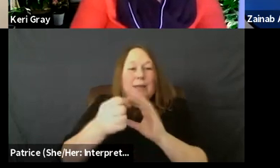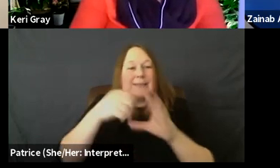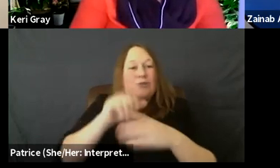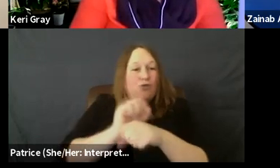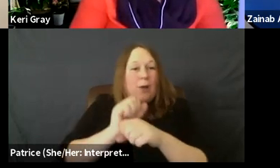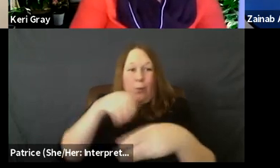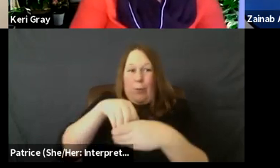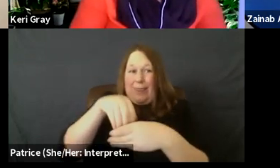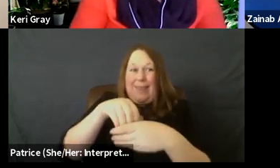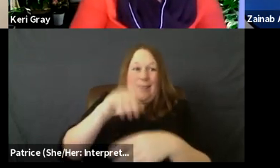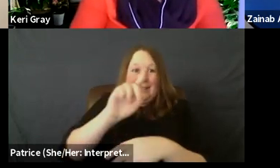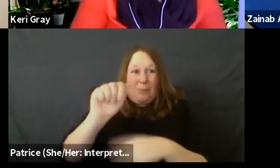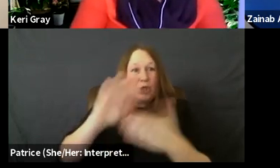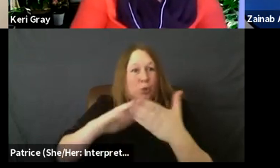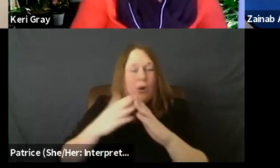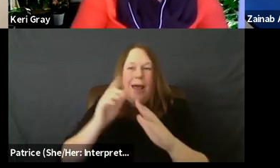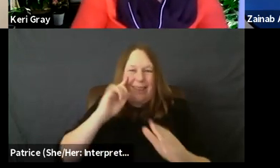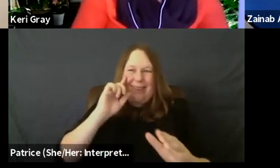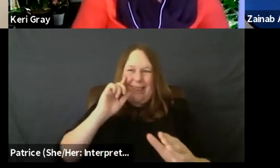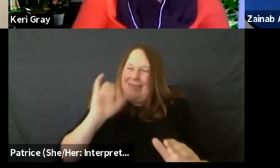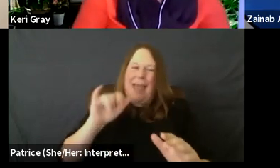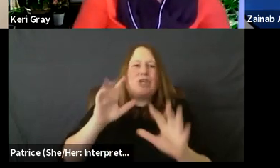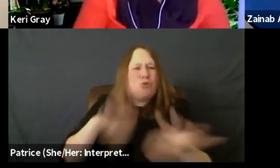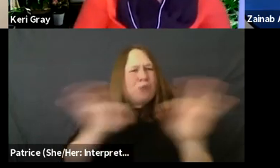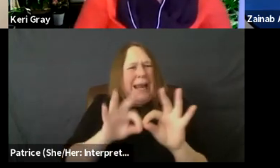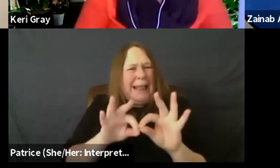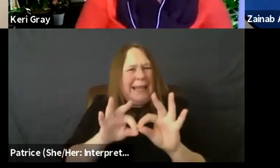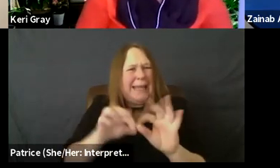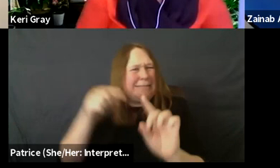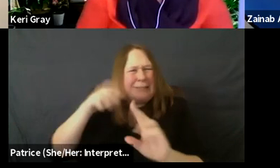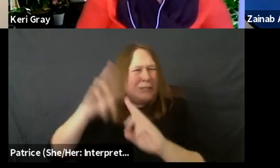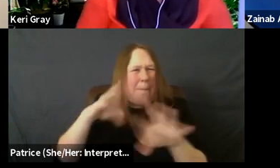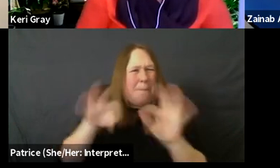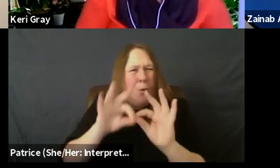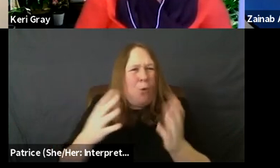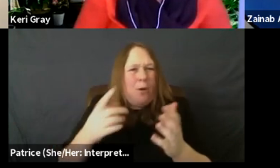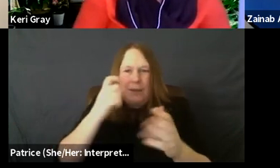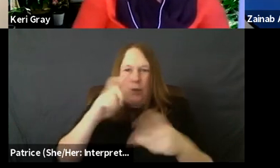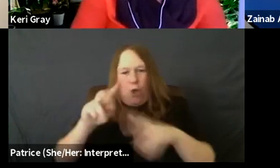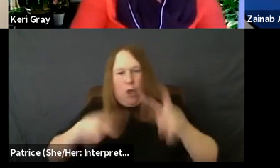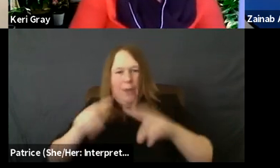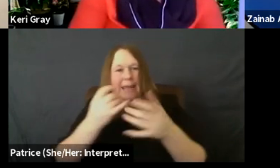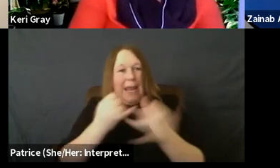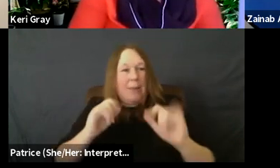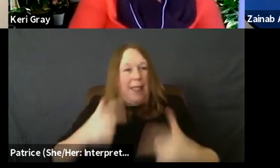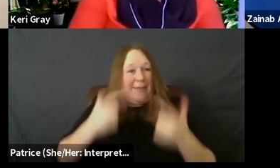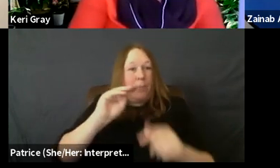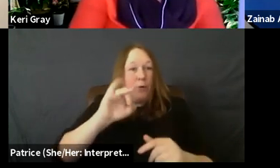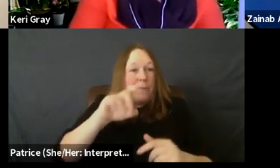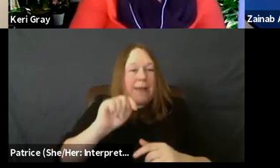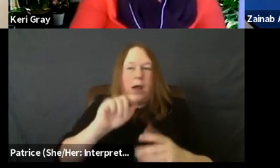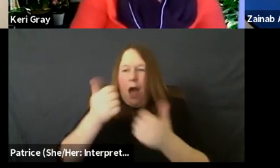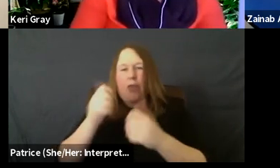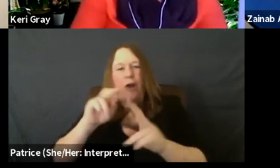the disability community, that I think is like critically important, because we can't you know, when you look at the independent living movement, when you look at